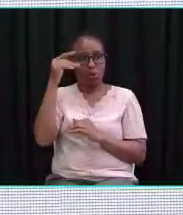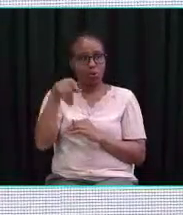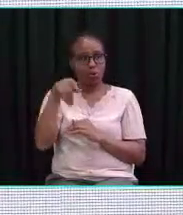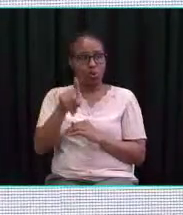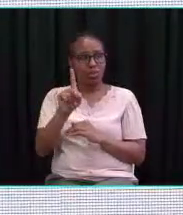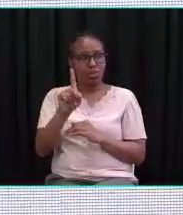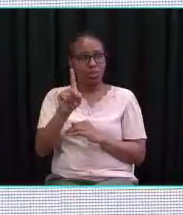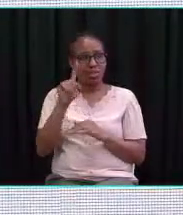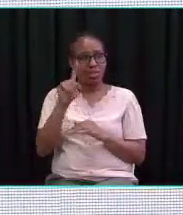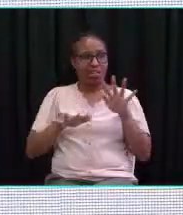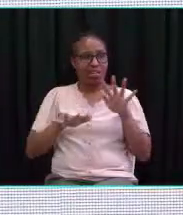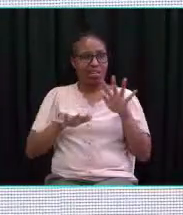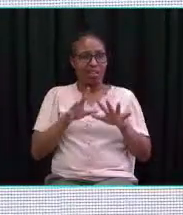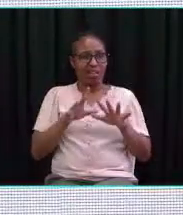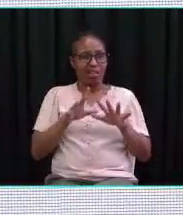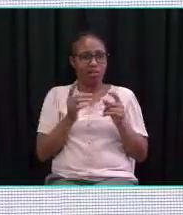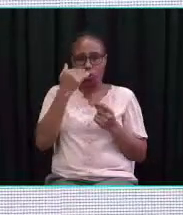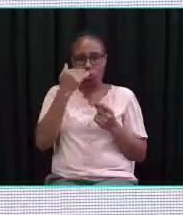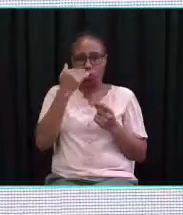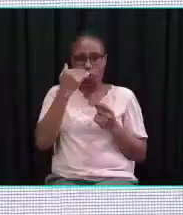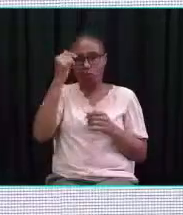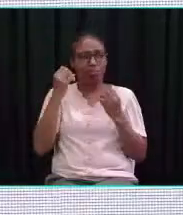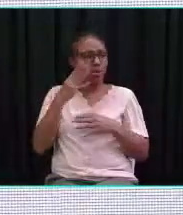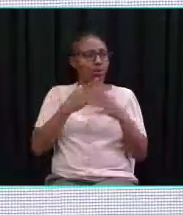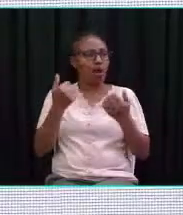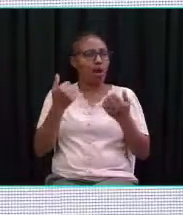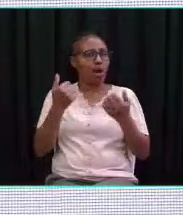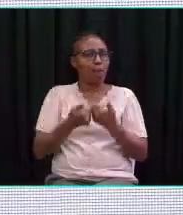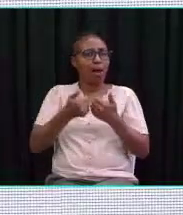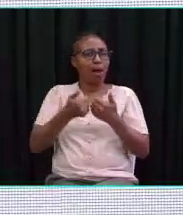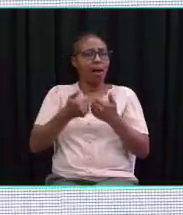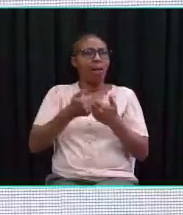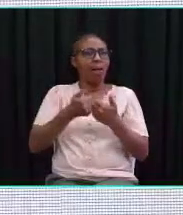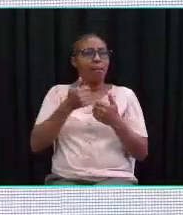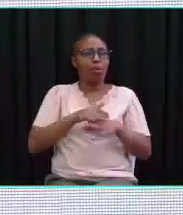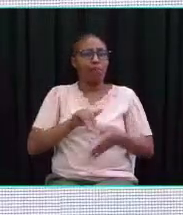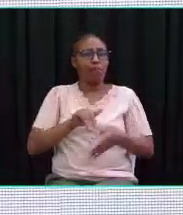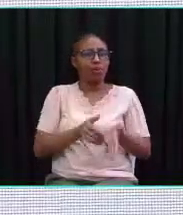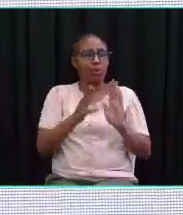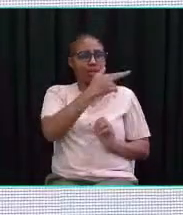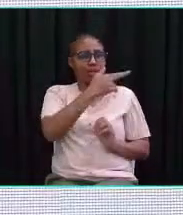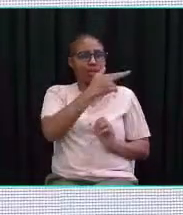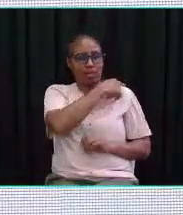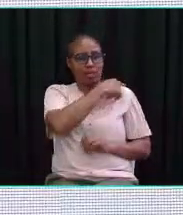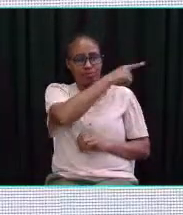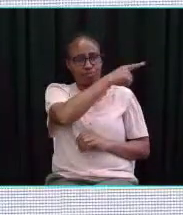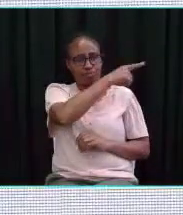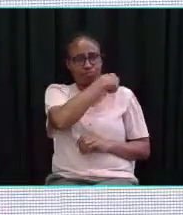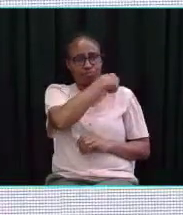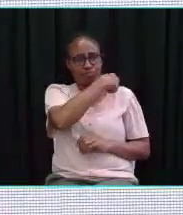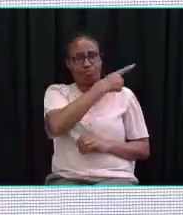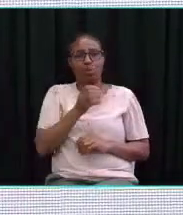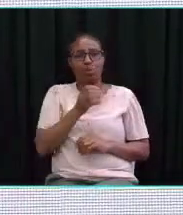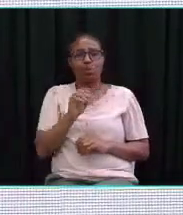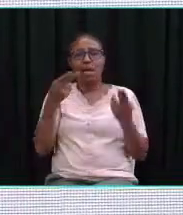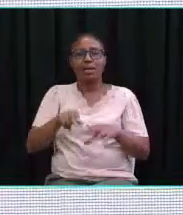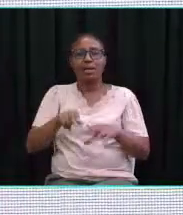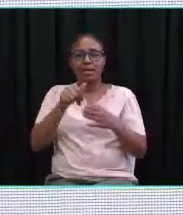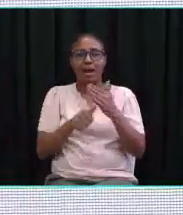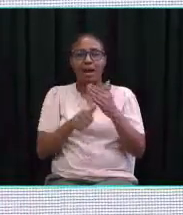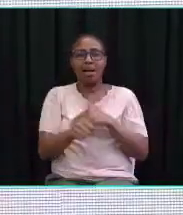inconvenienced a bit because of a lot of construction work that are happening on that corridor, and this is taking place under